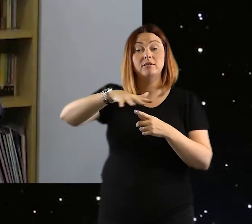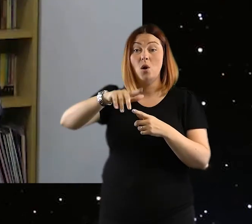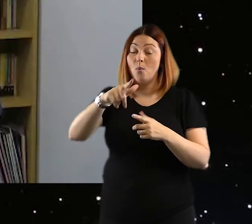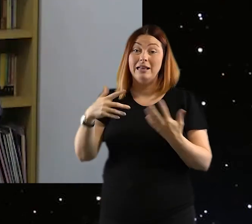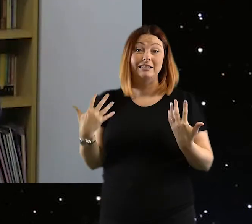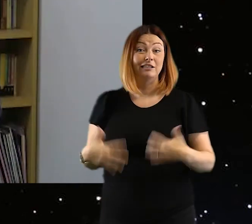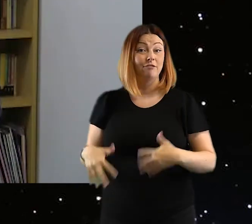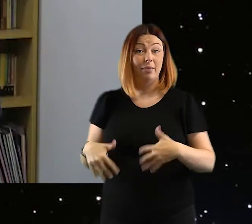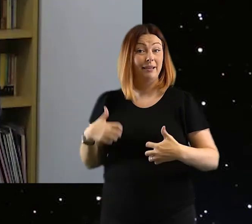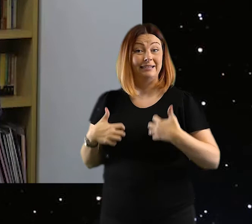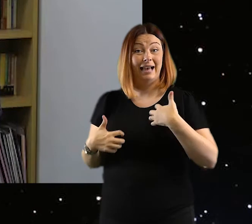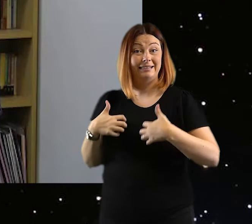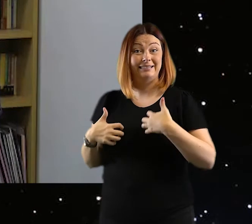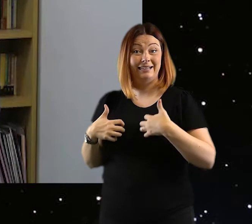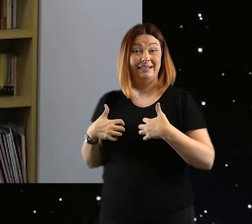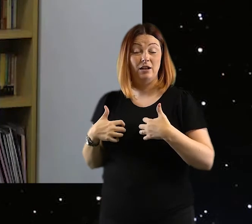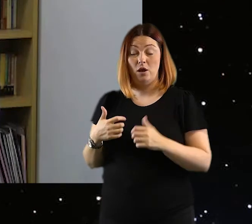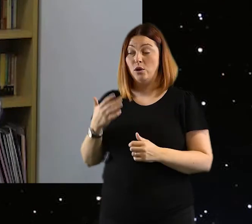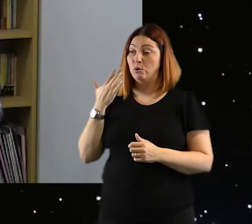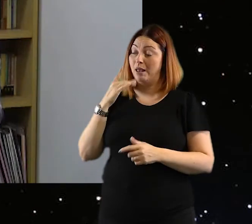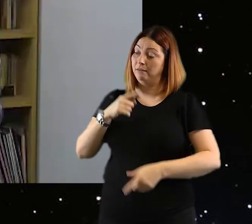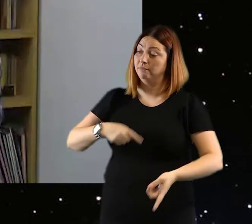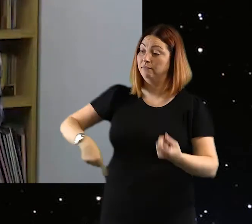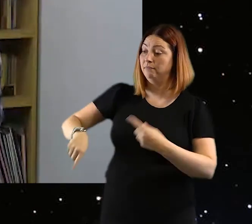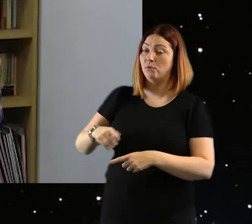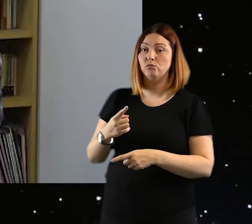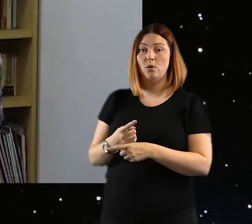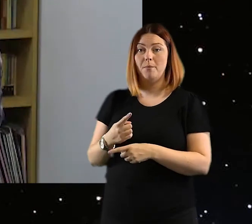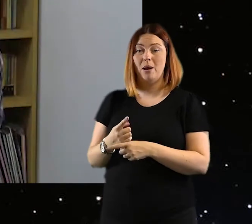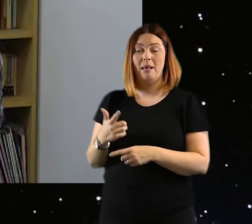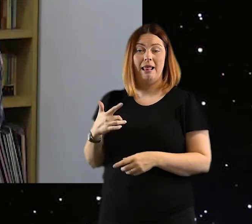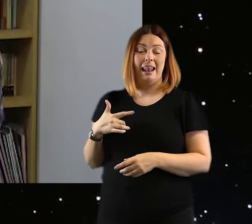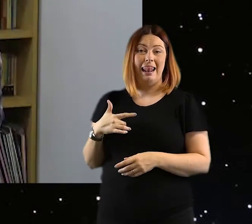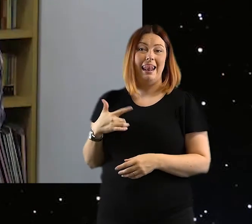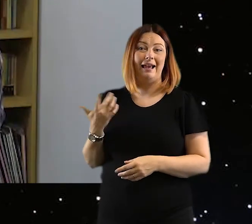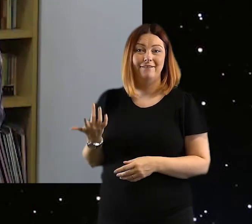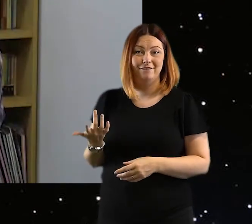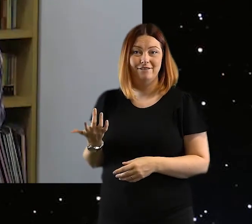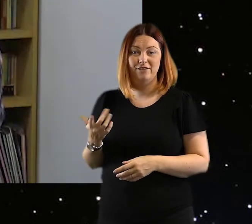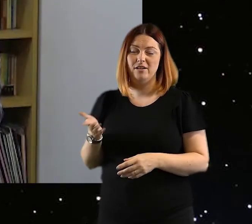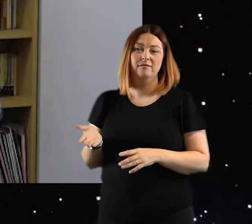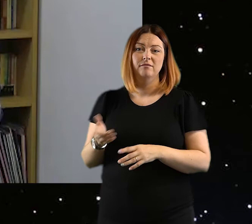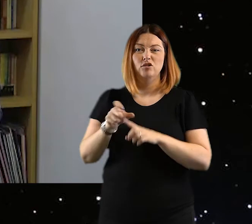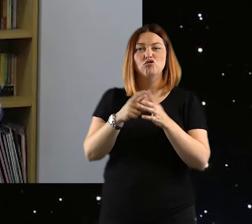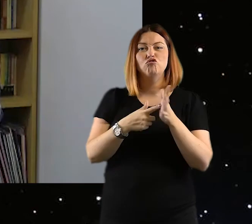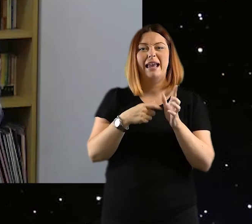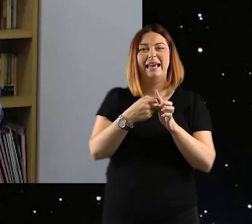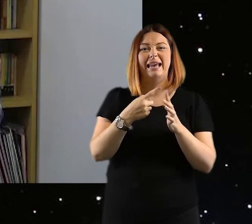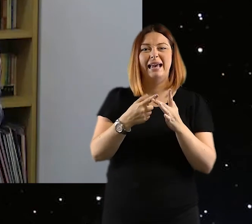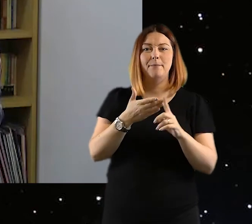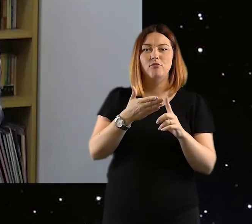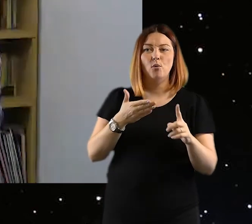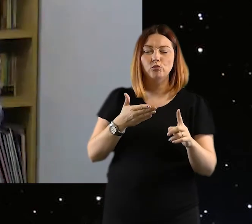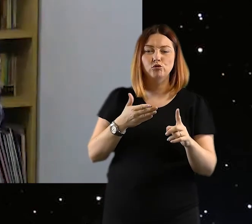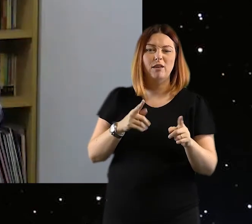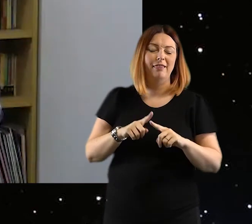in the local universe, which is an incredibly exciting thing. So when people talk about life, you know, it goes back